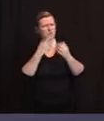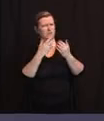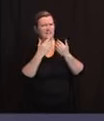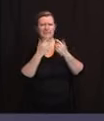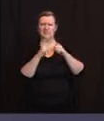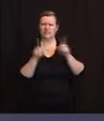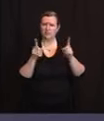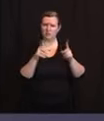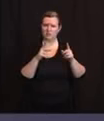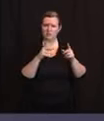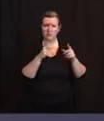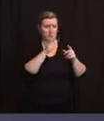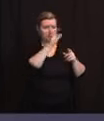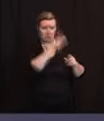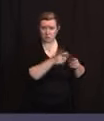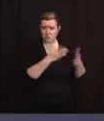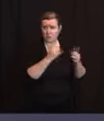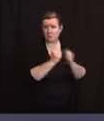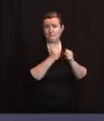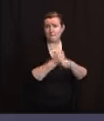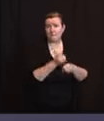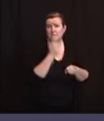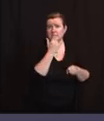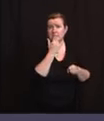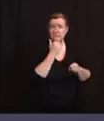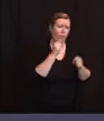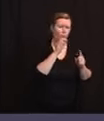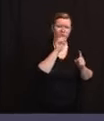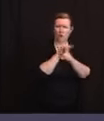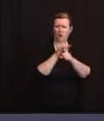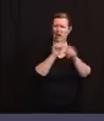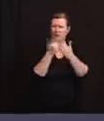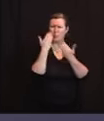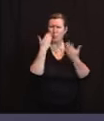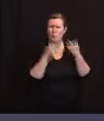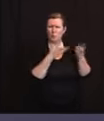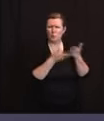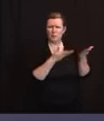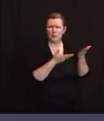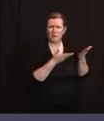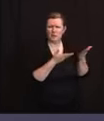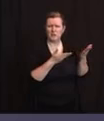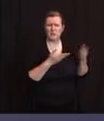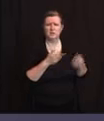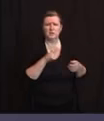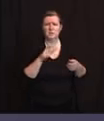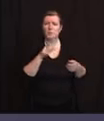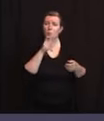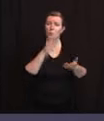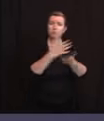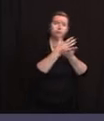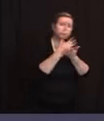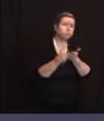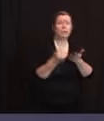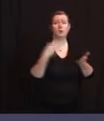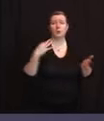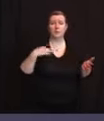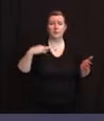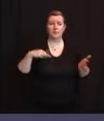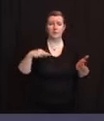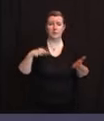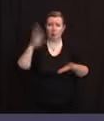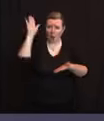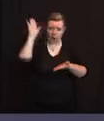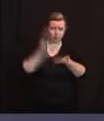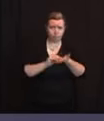on the application? How many of the people who had run out of benefits are you contacting this week that can certify